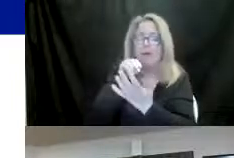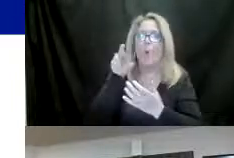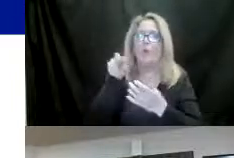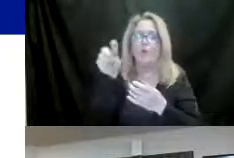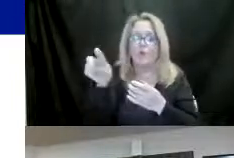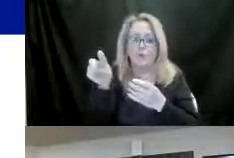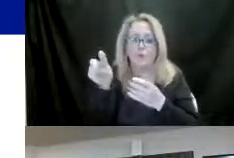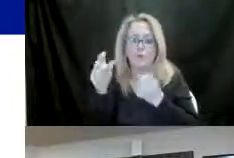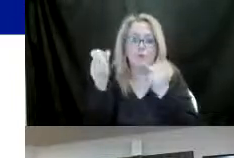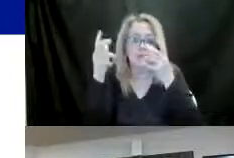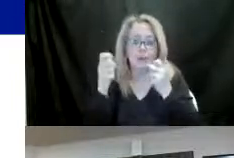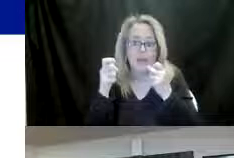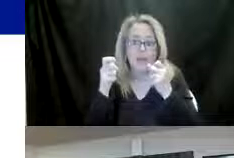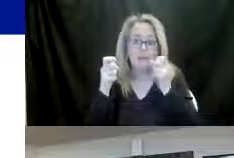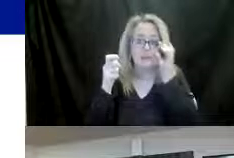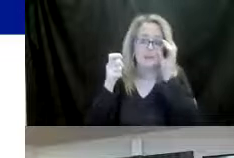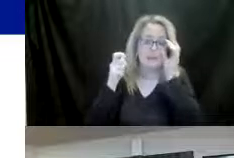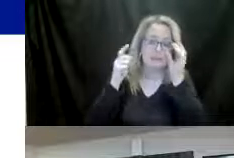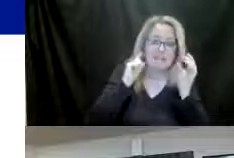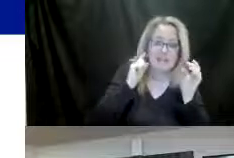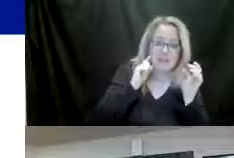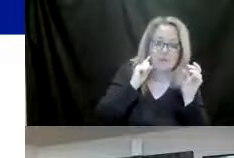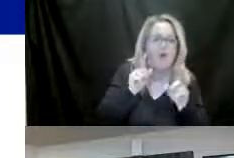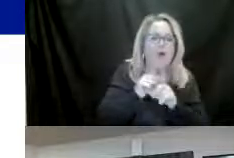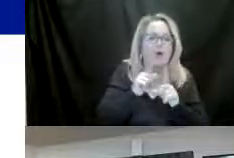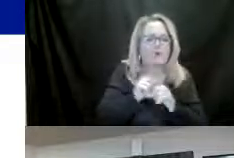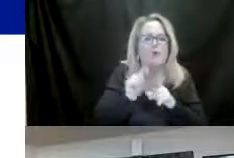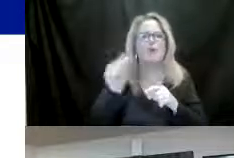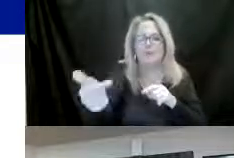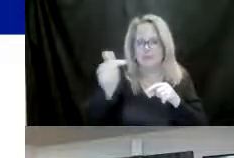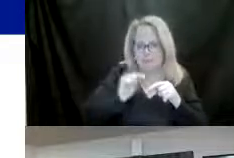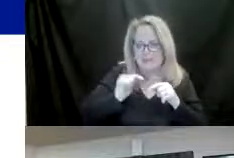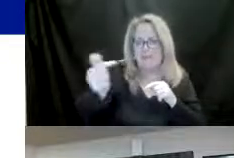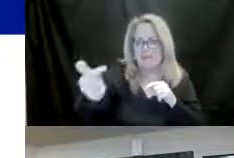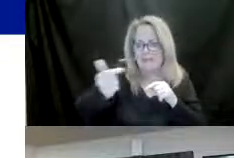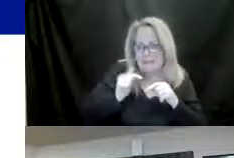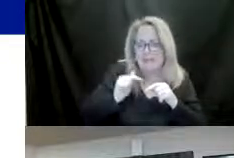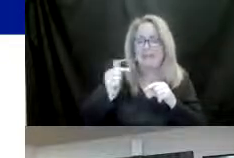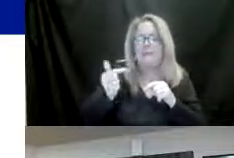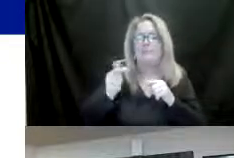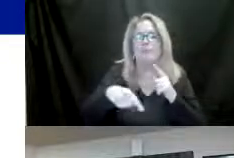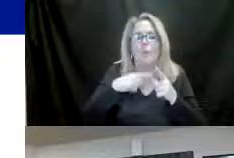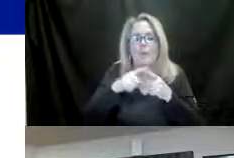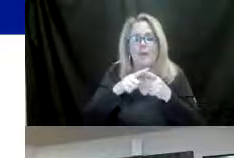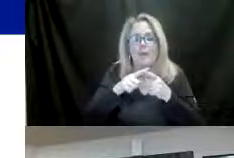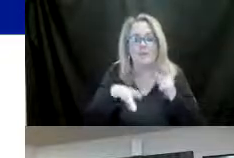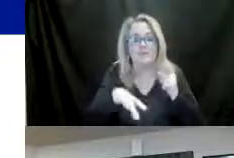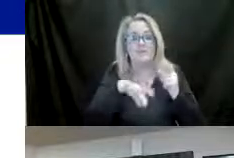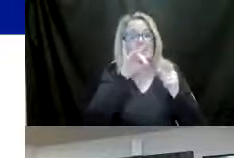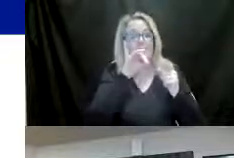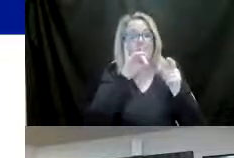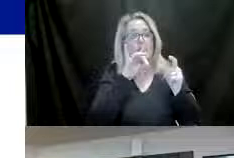signs. Turn taking, and again, that's what I just was sort of talking about, this back and forth. In the discoverer stage, it is